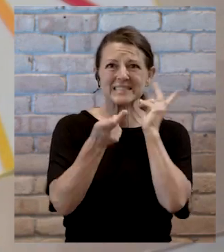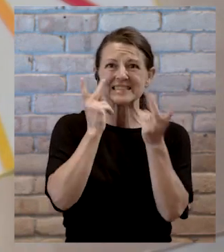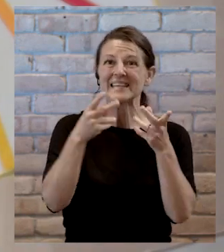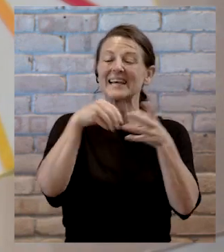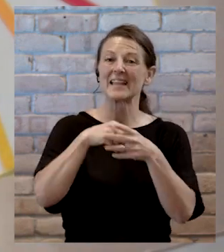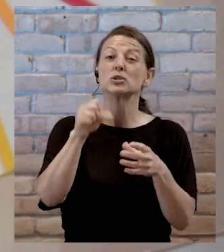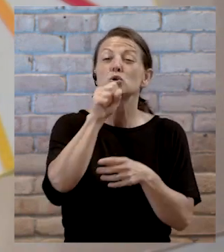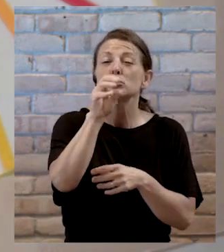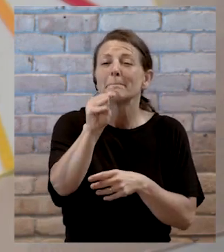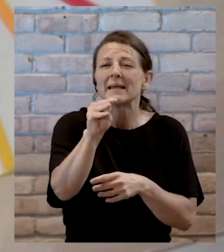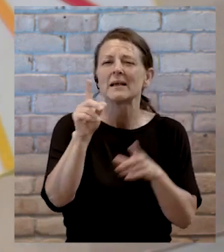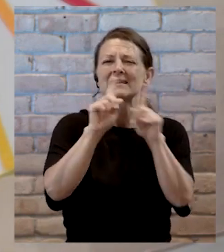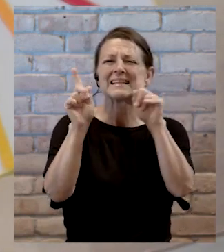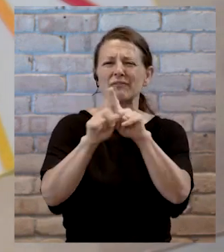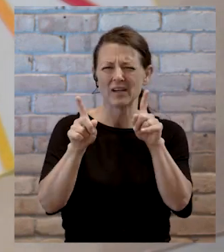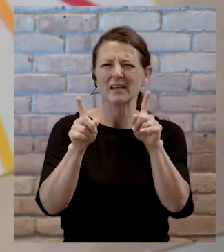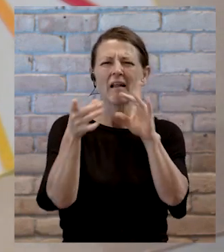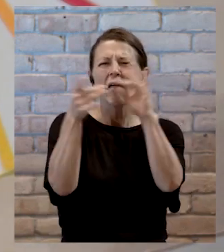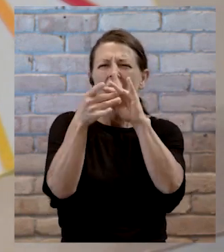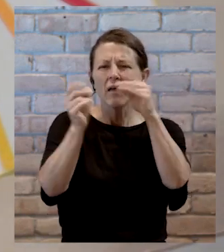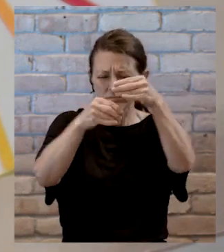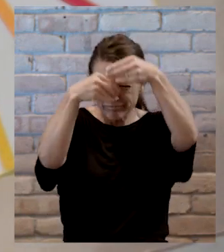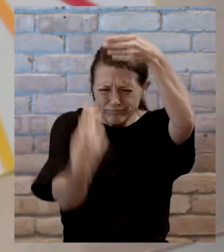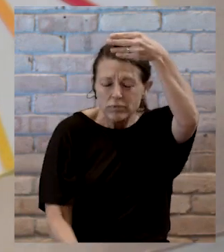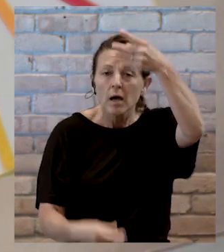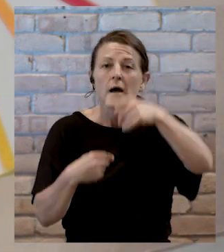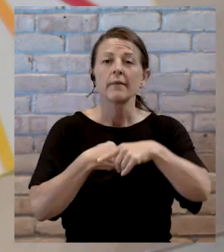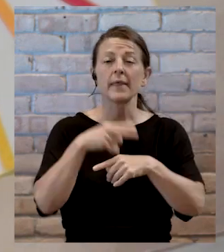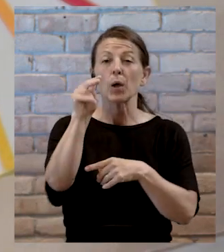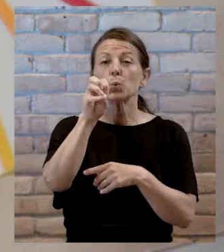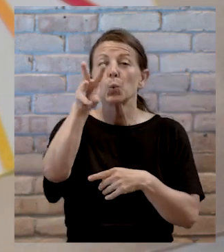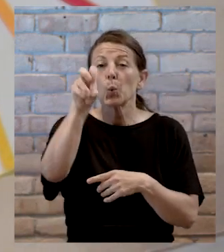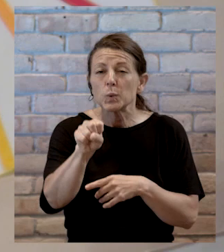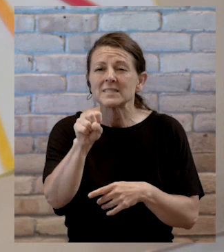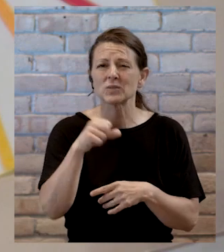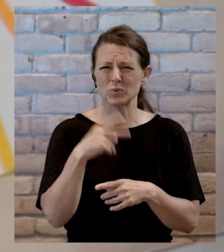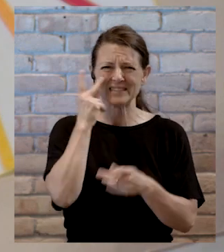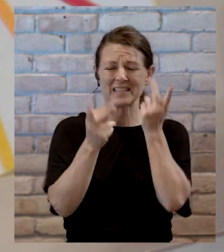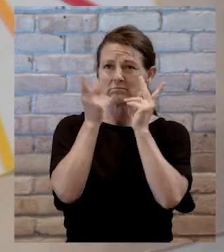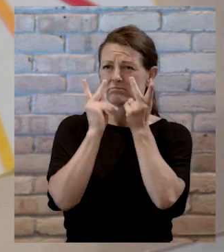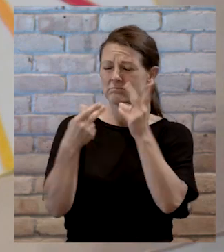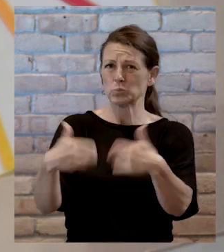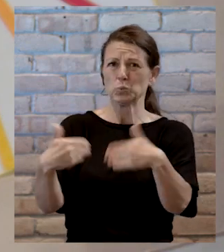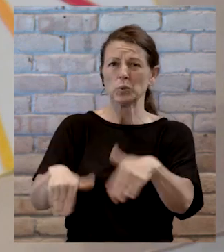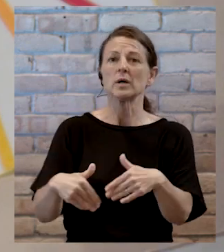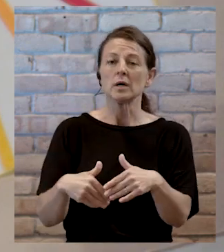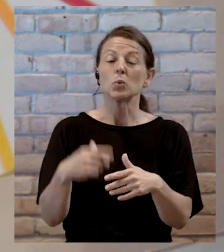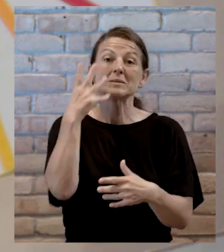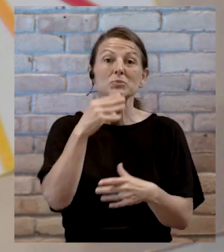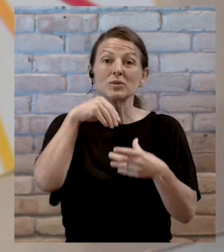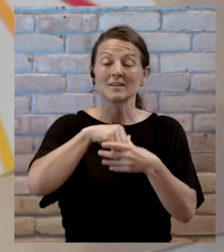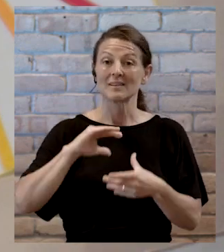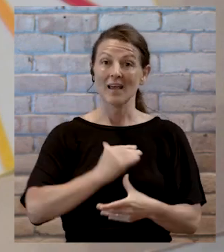social media feeds. We see it on the news. We are experiencing it even in our own families.